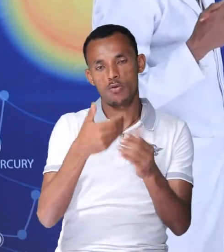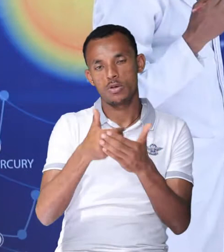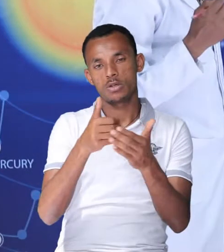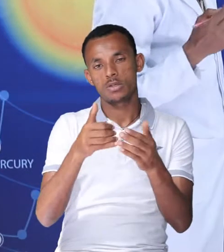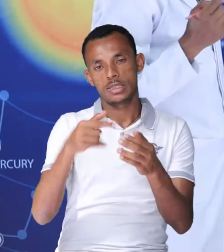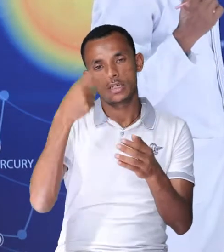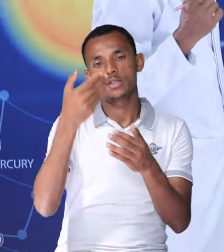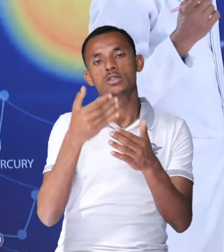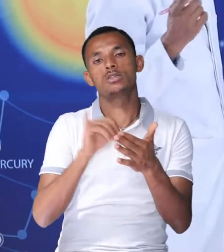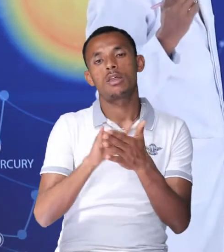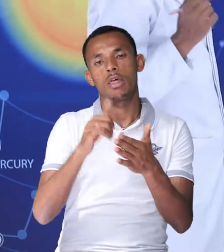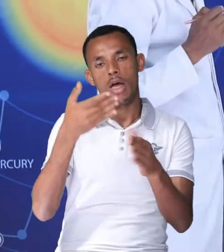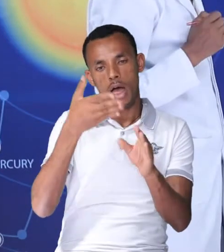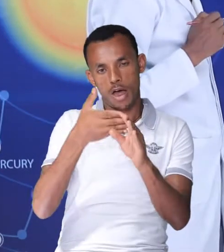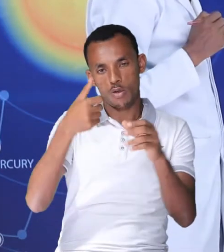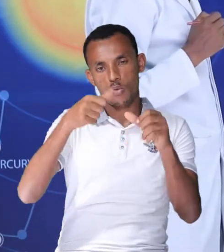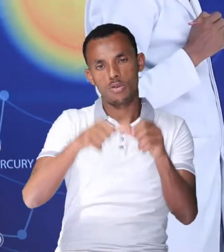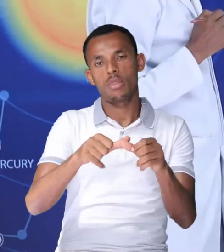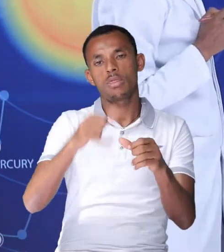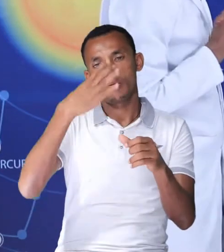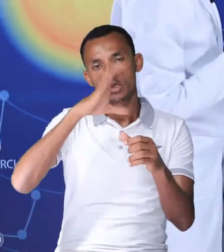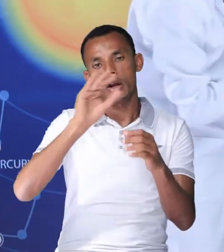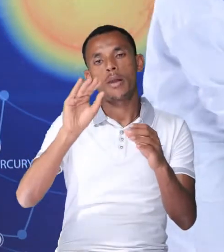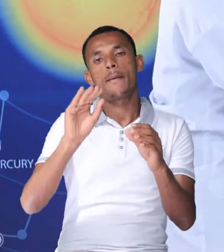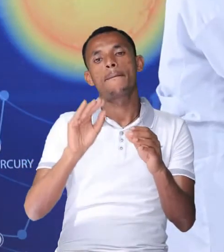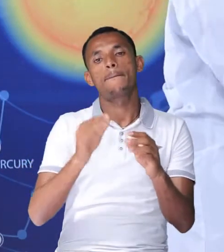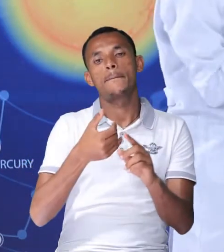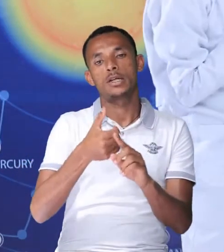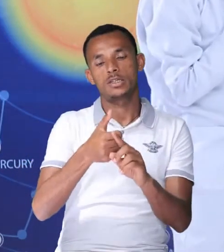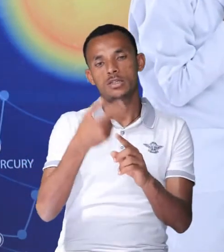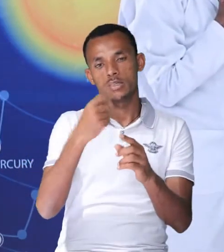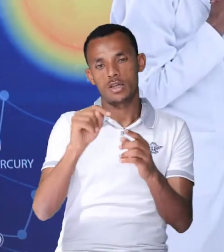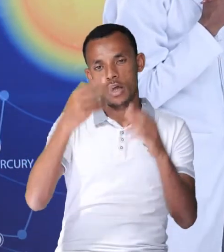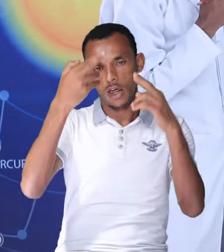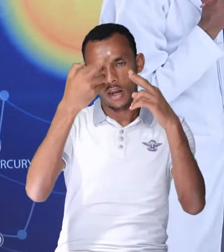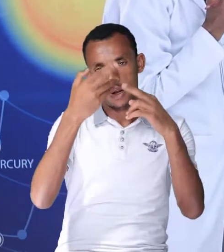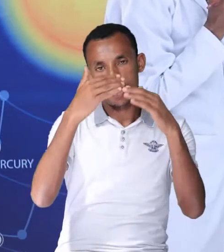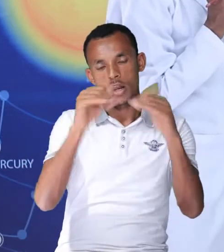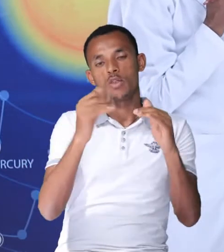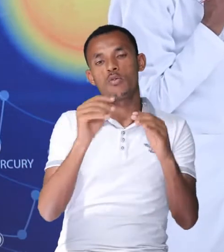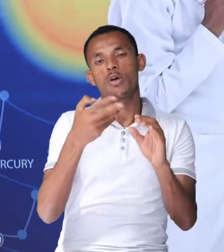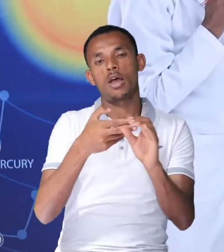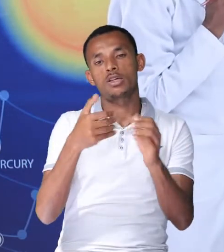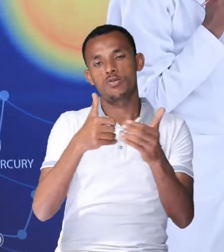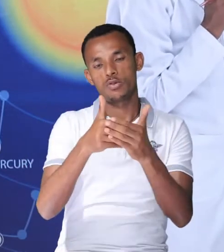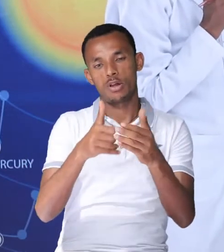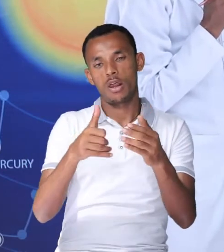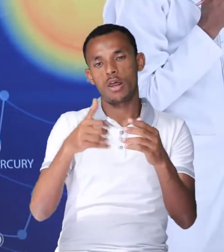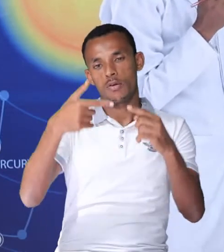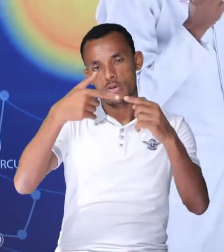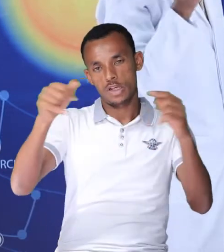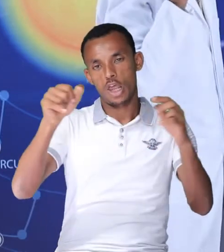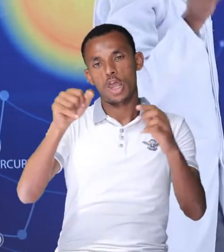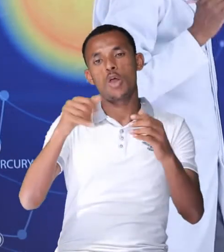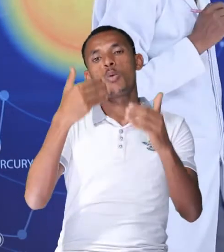at constant temperature and pressure, the rate of diffusion of gas R is inversely proportional